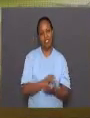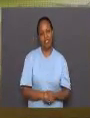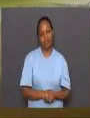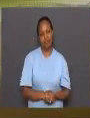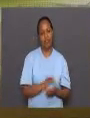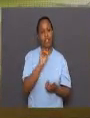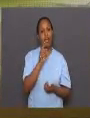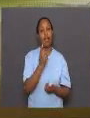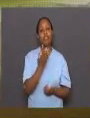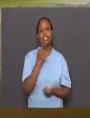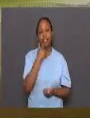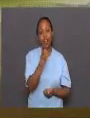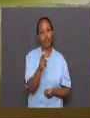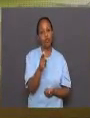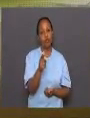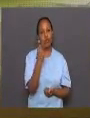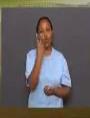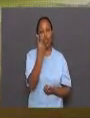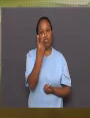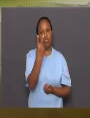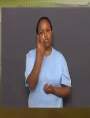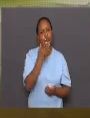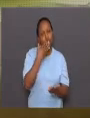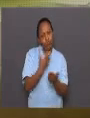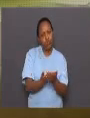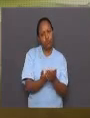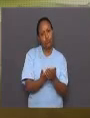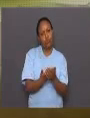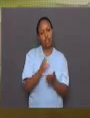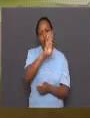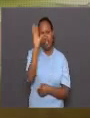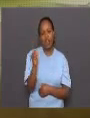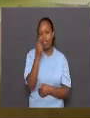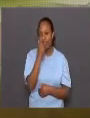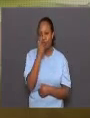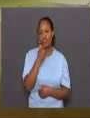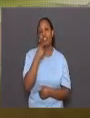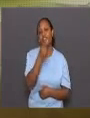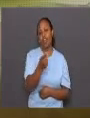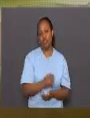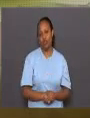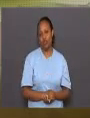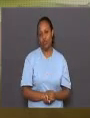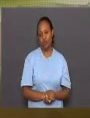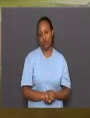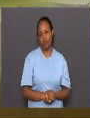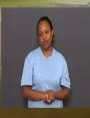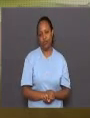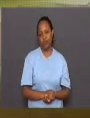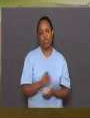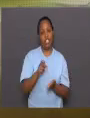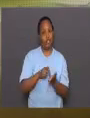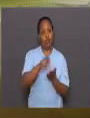tell you about two positive African trends that are promoting the spread